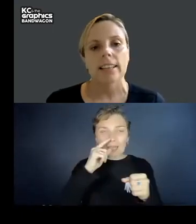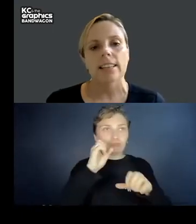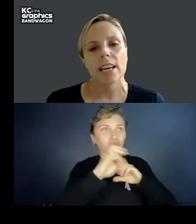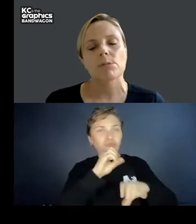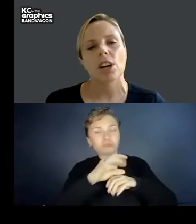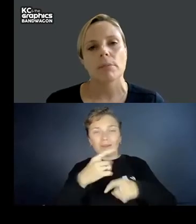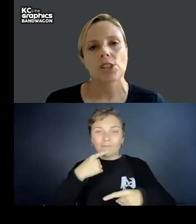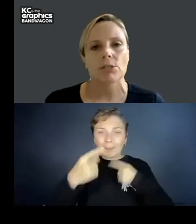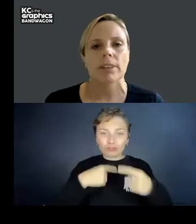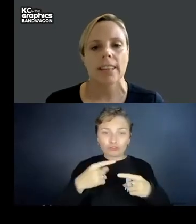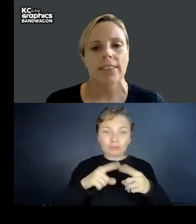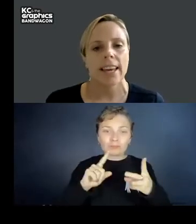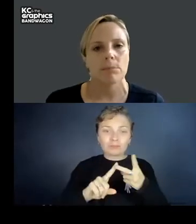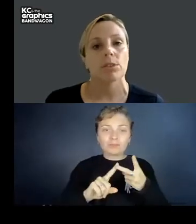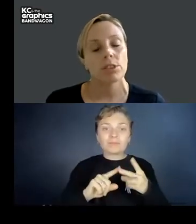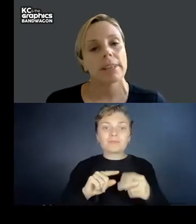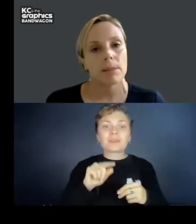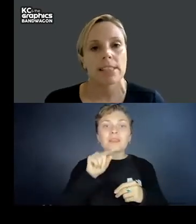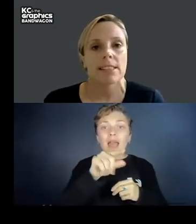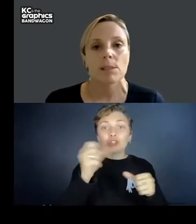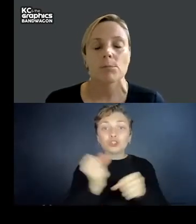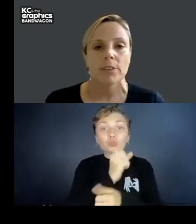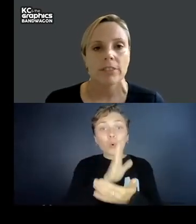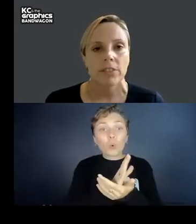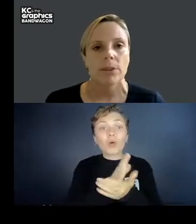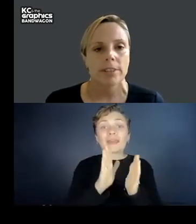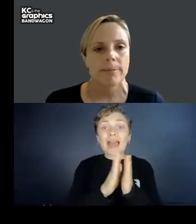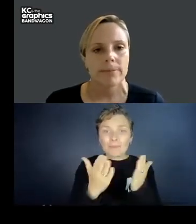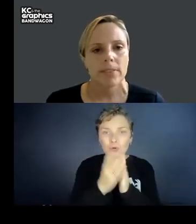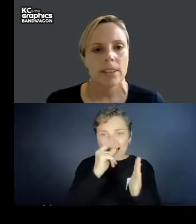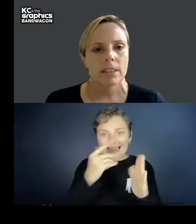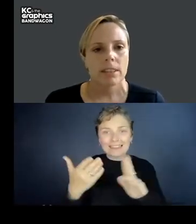and at the same time ensure that the handbook could be kept accessible moving forward.